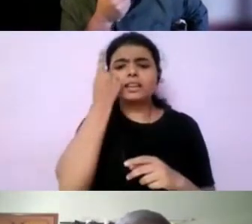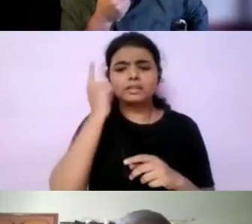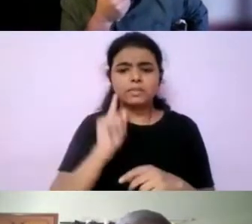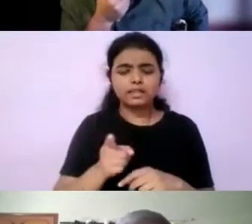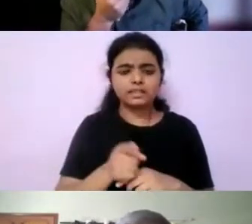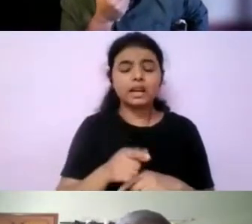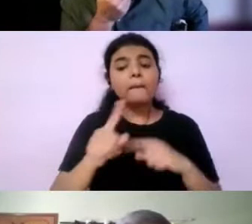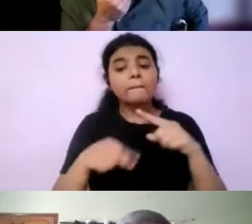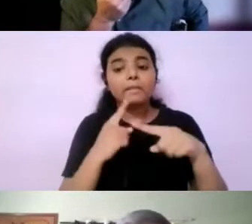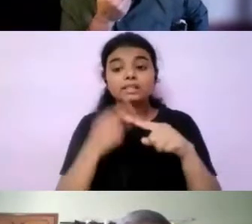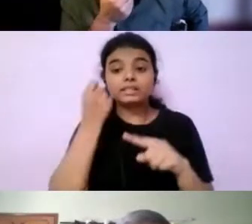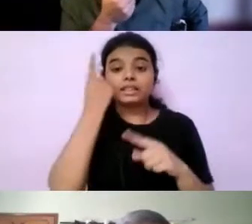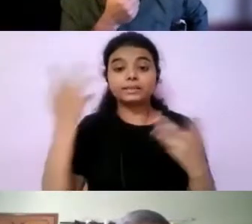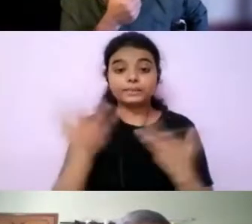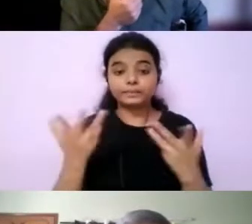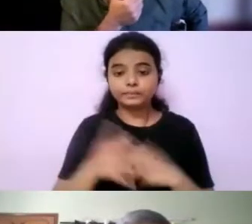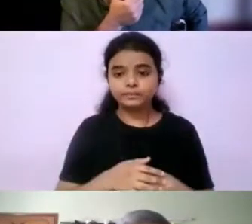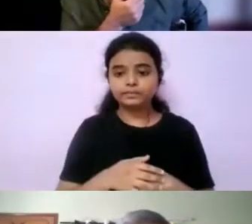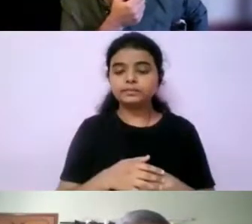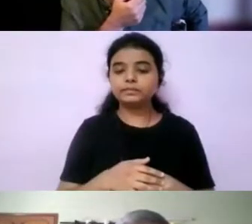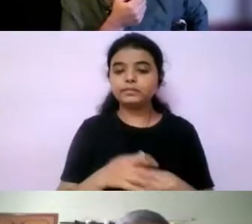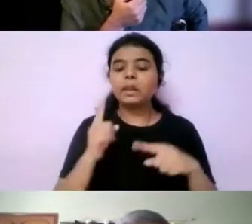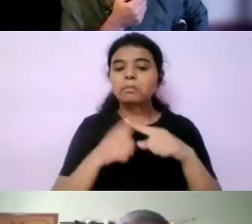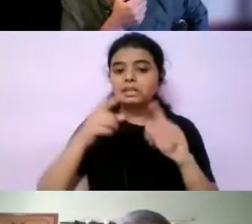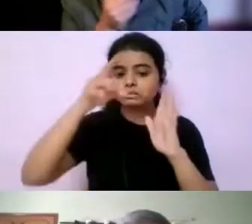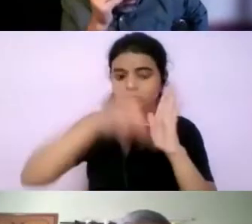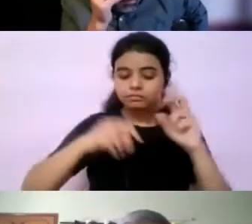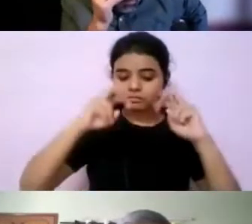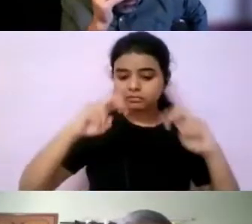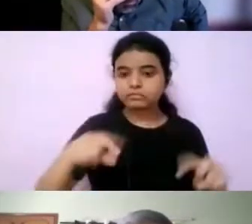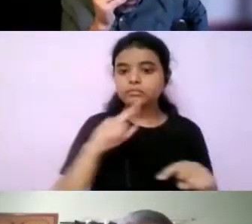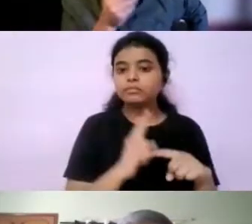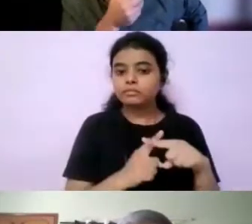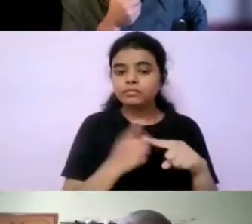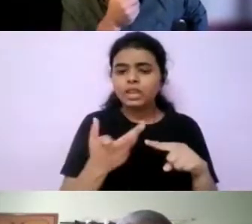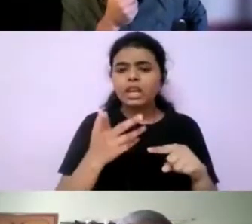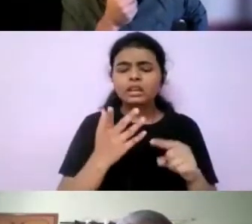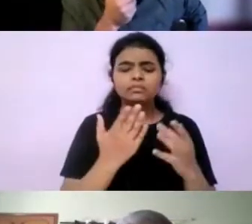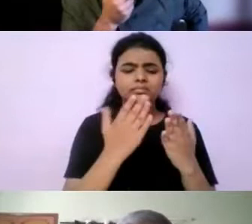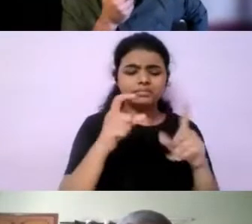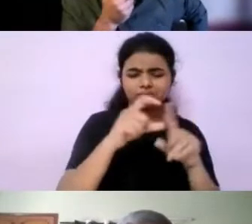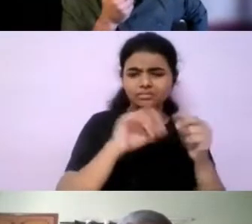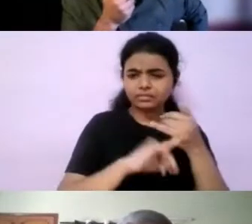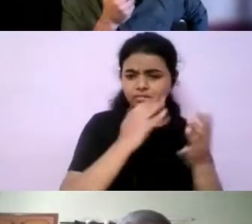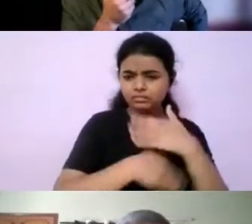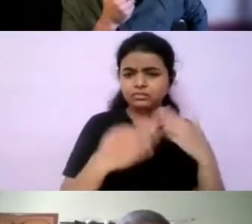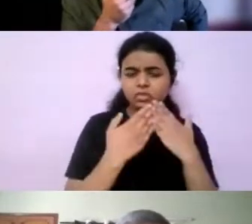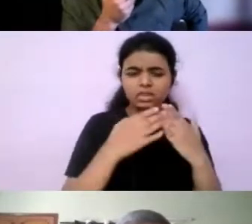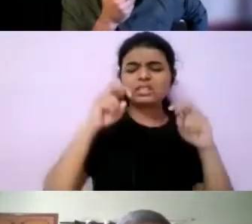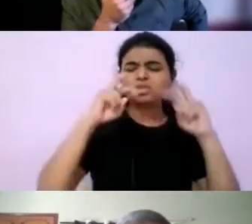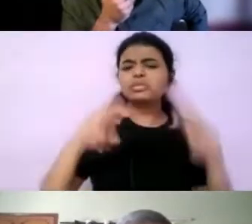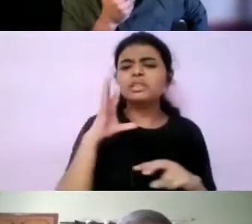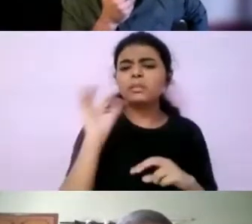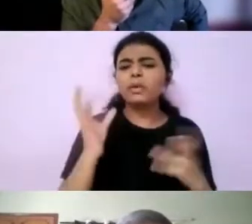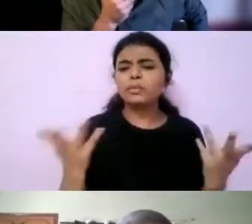understand and underscore the importance of such research. It shall also be